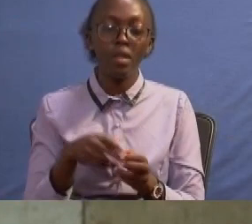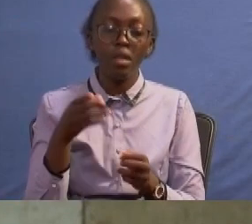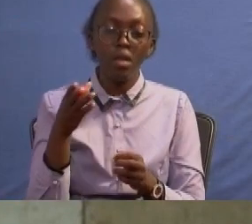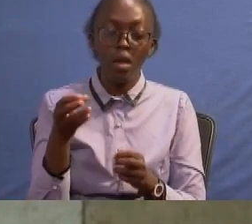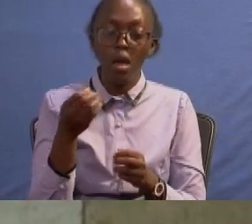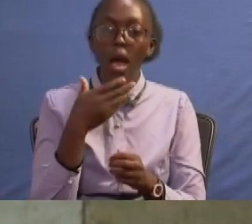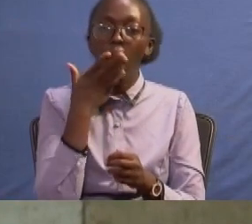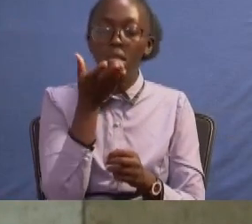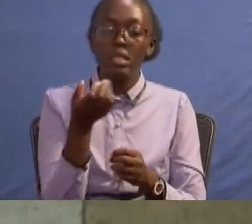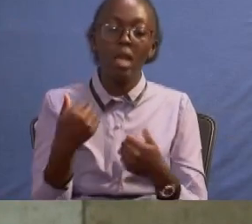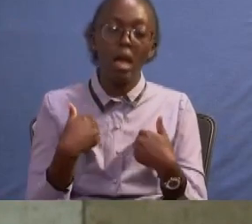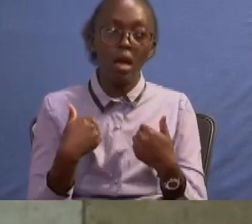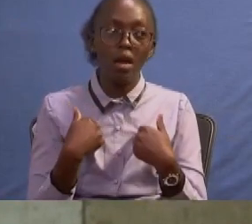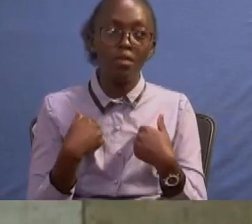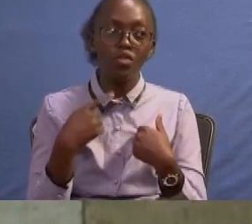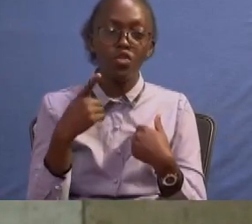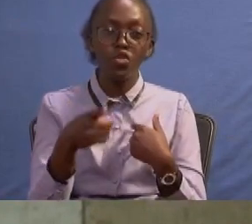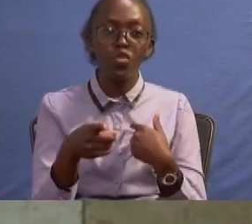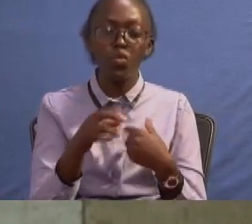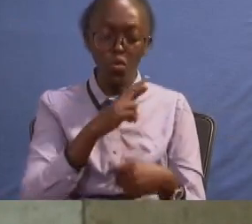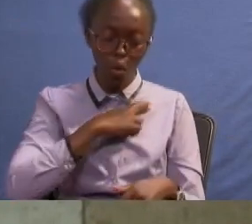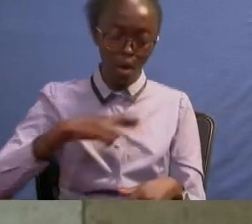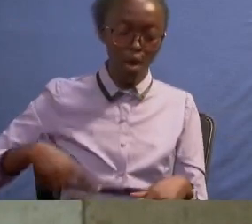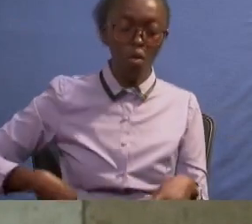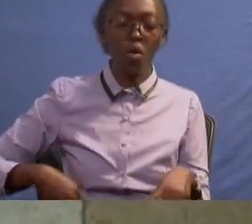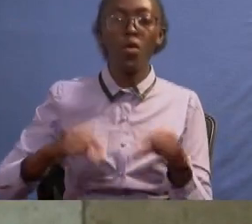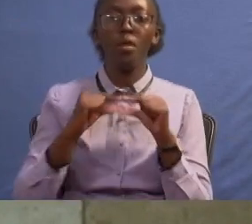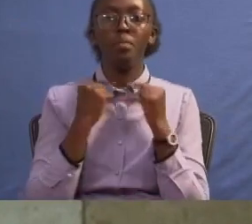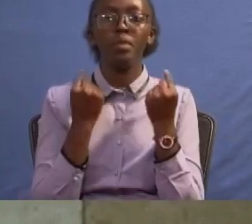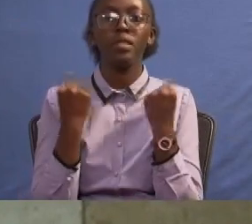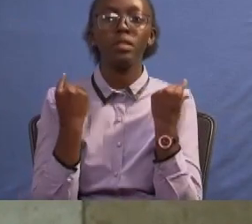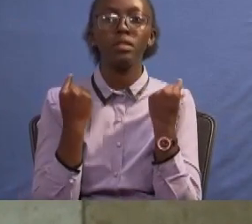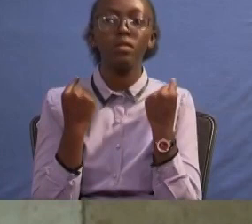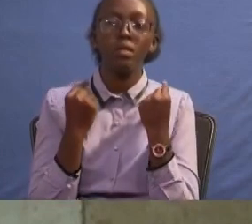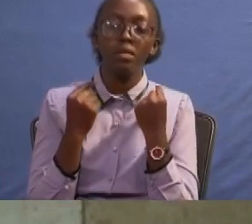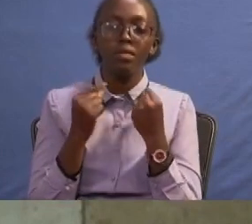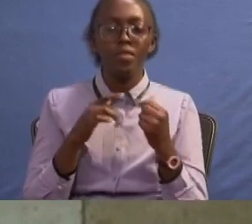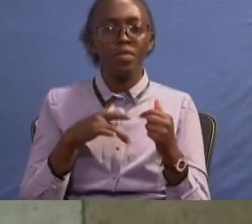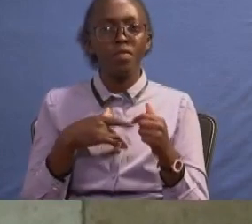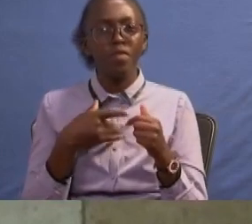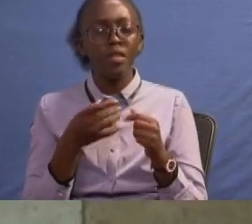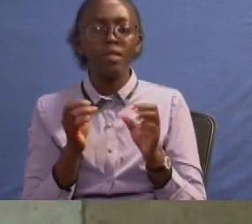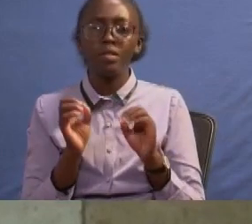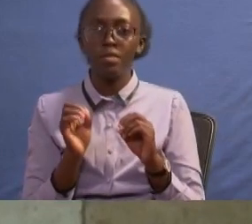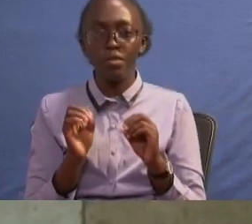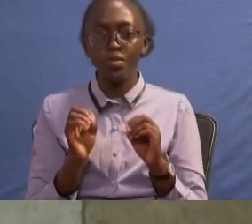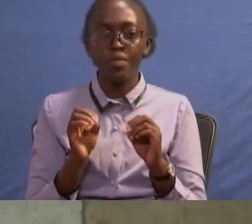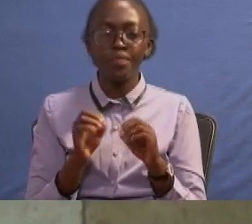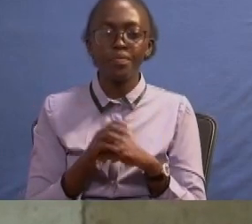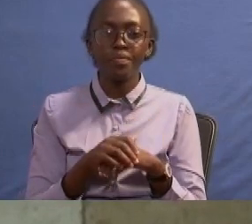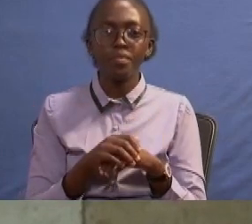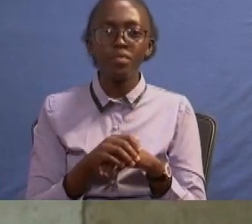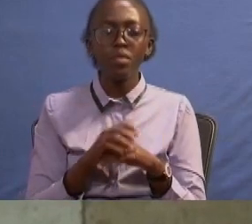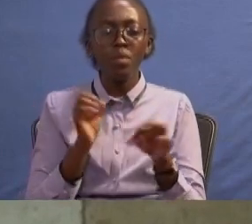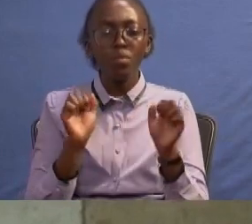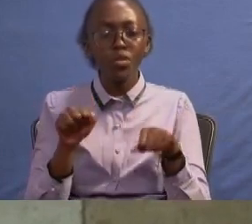right there, that you are royal priesthood. It doesn't matter how you feel right now. You will feel like you are